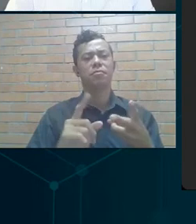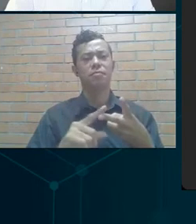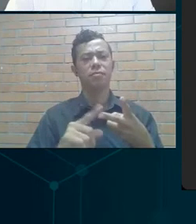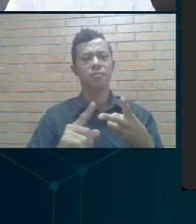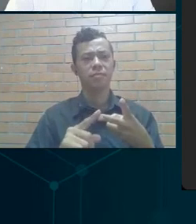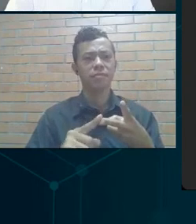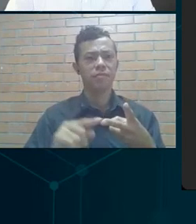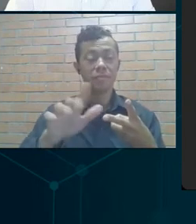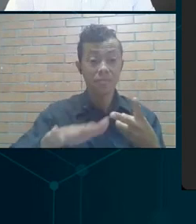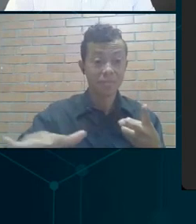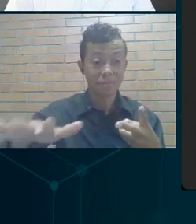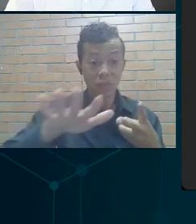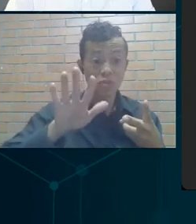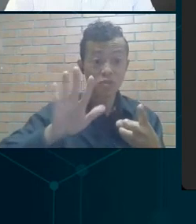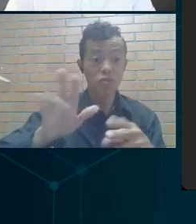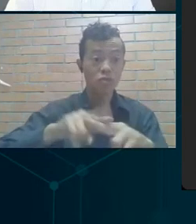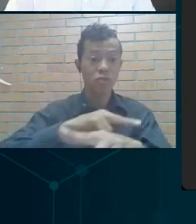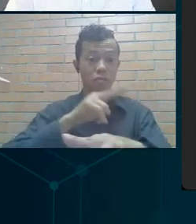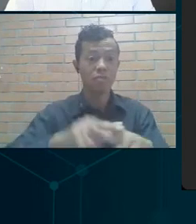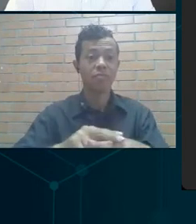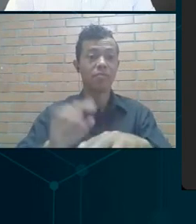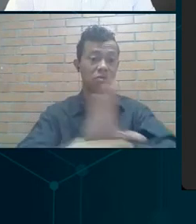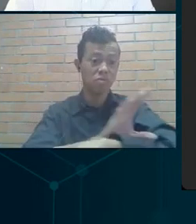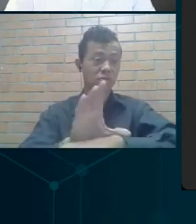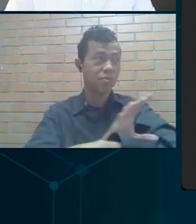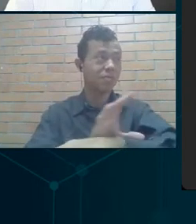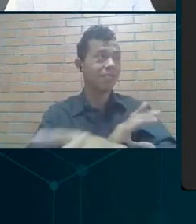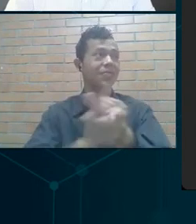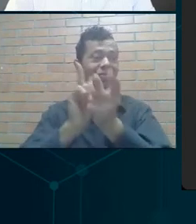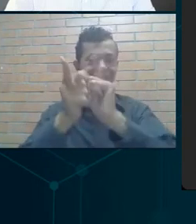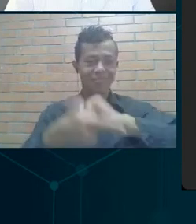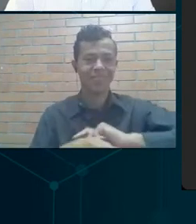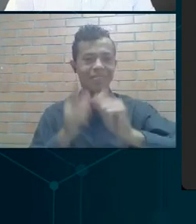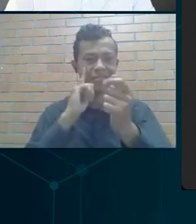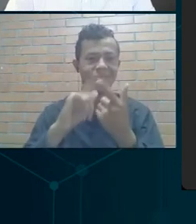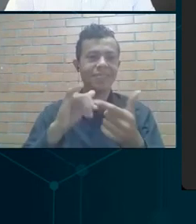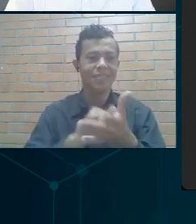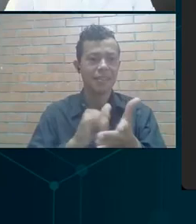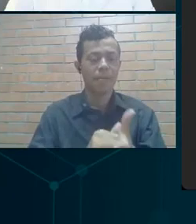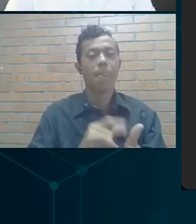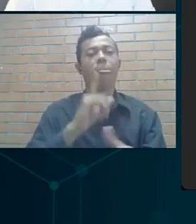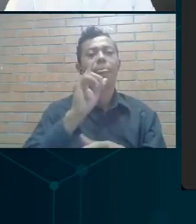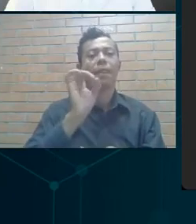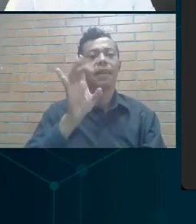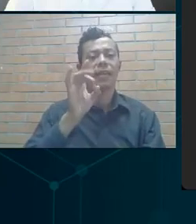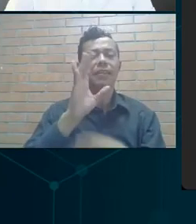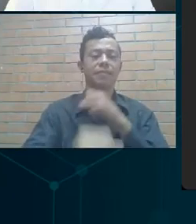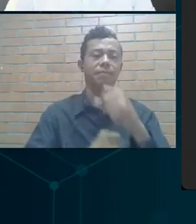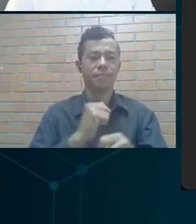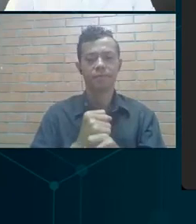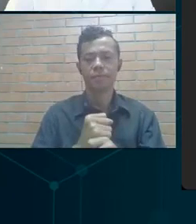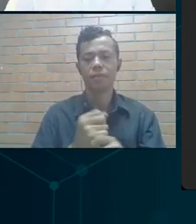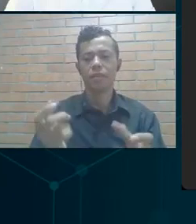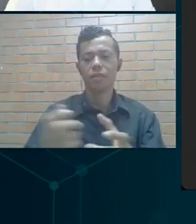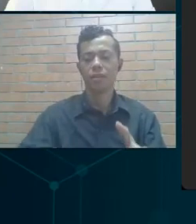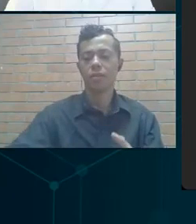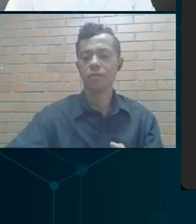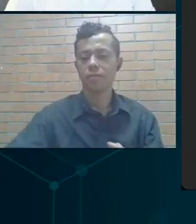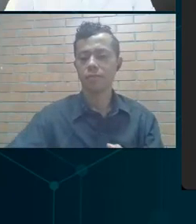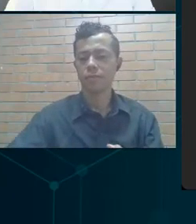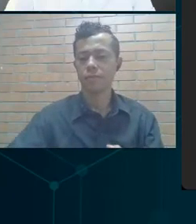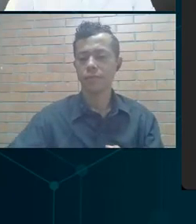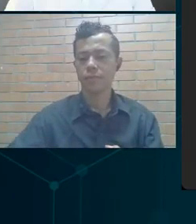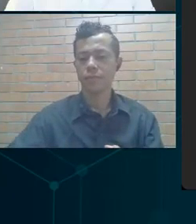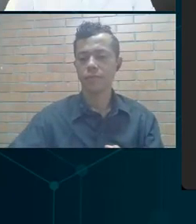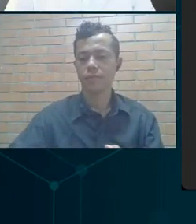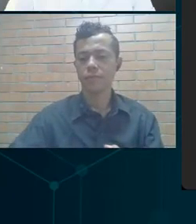radically changed in the last 15 years since the internet, and certainly since the World Wide